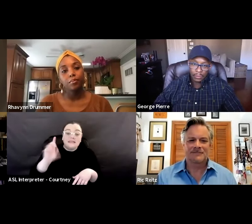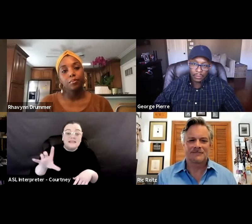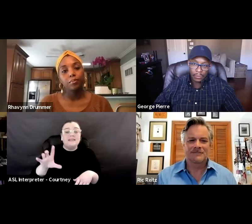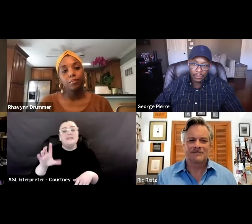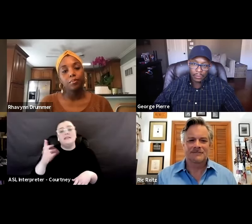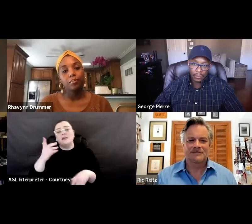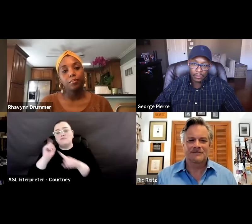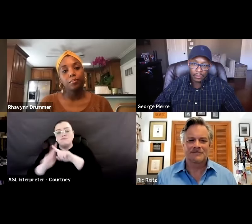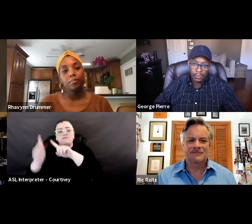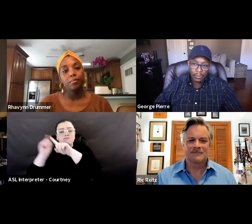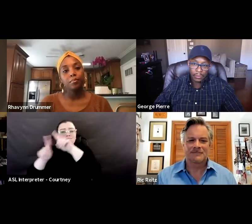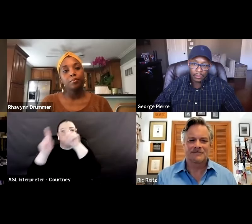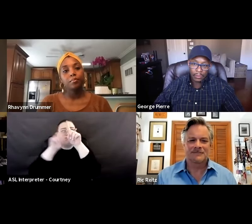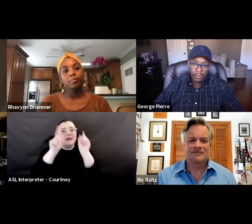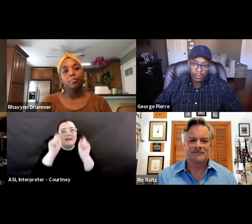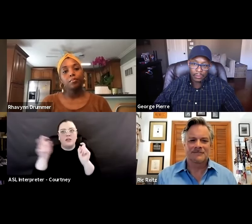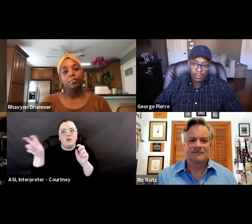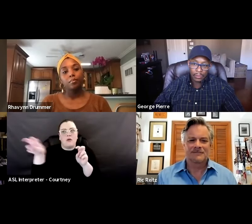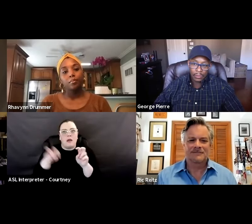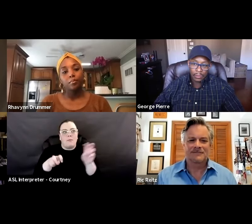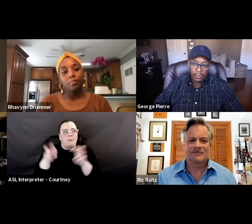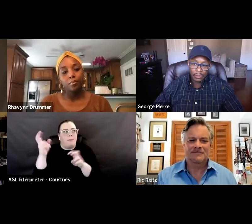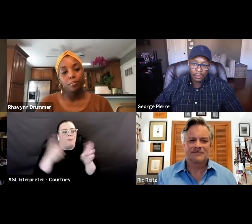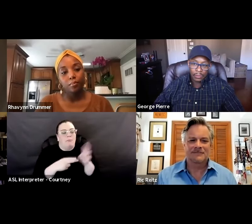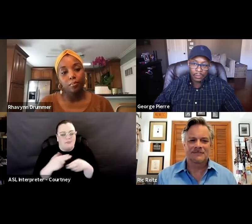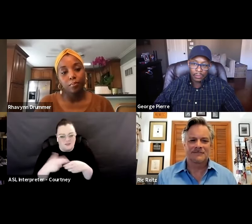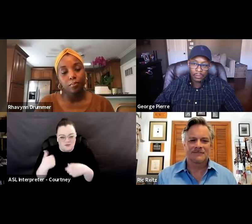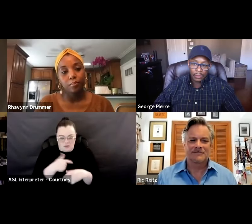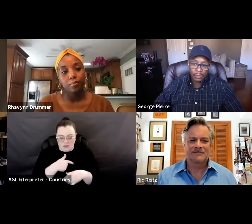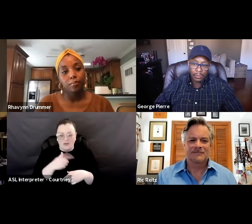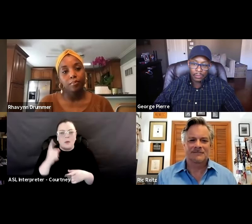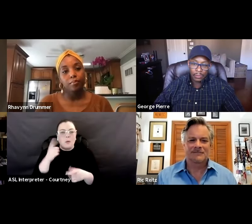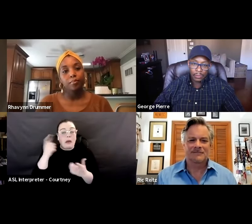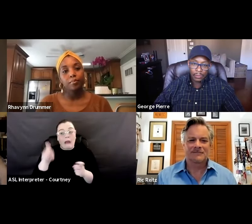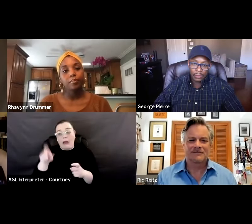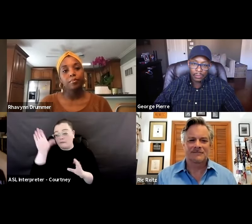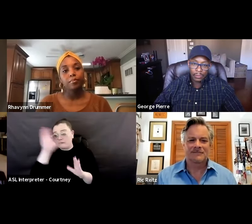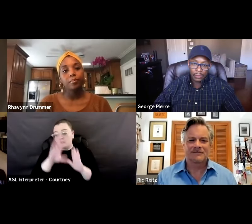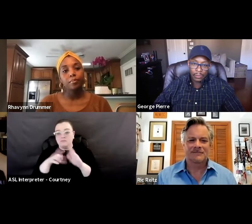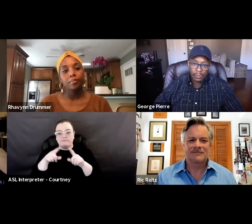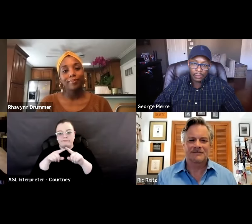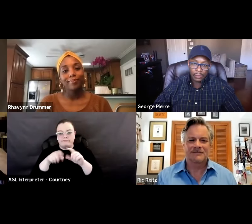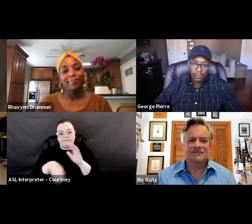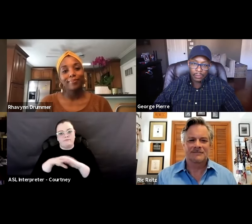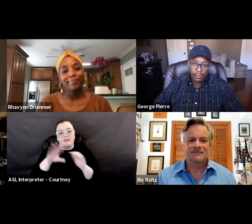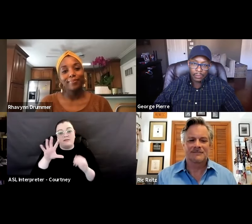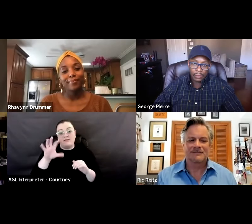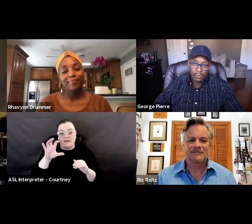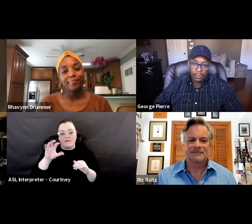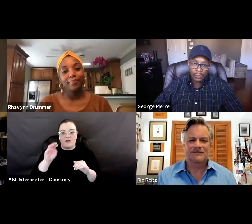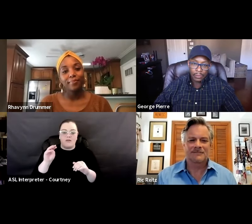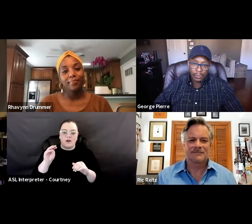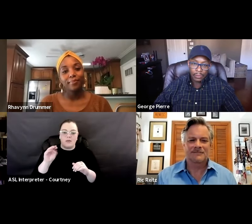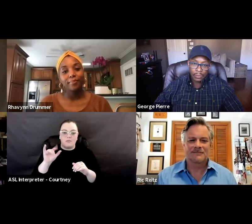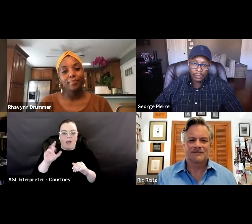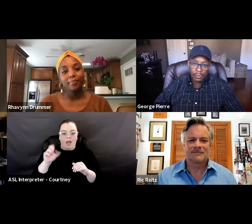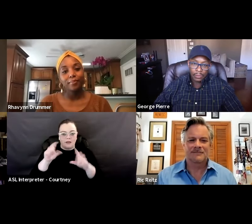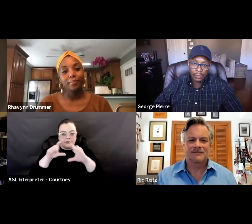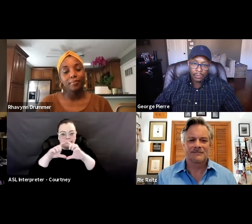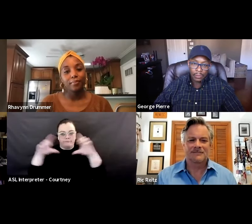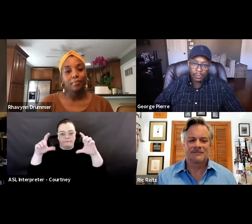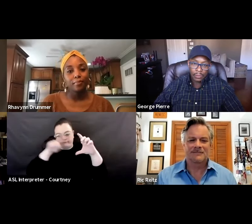And, we've always had to live from a 500-mile radius in our heads, because if you live